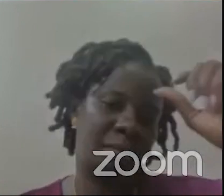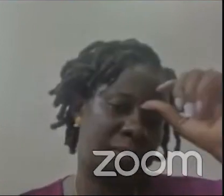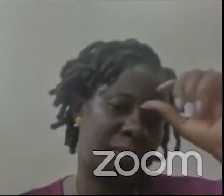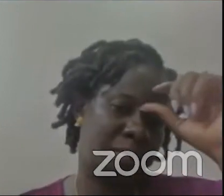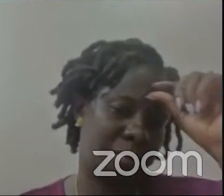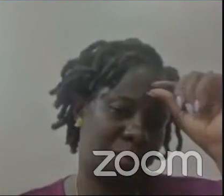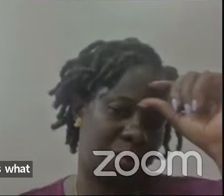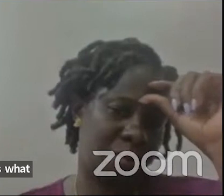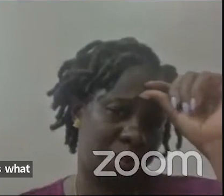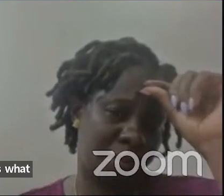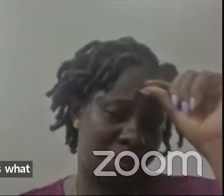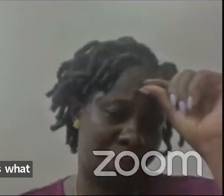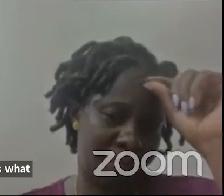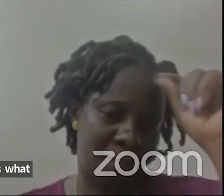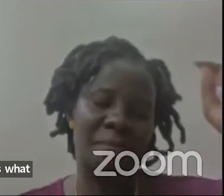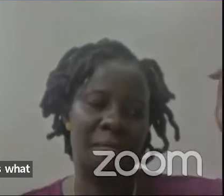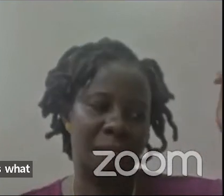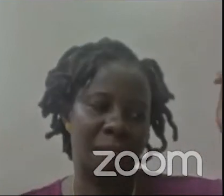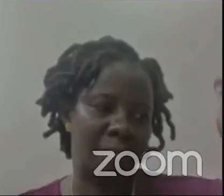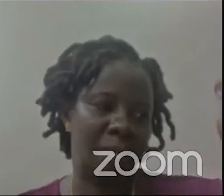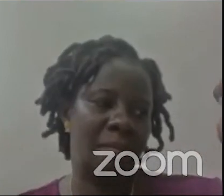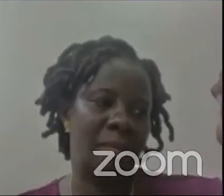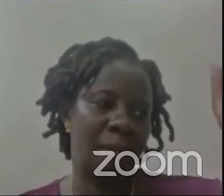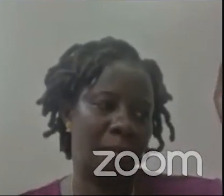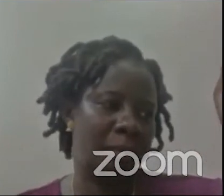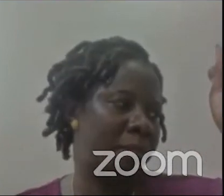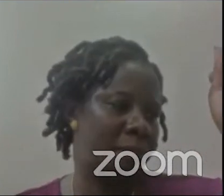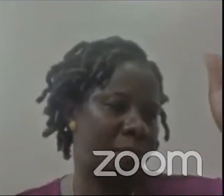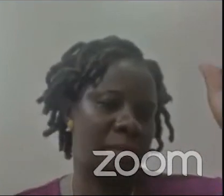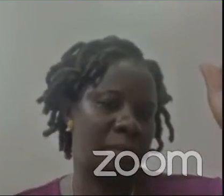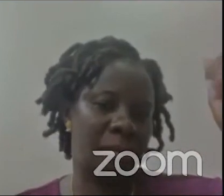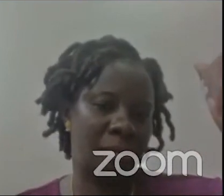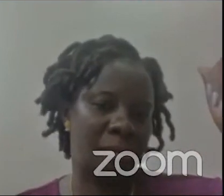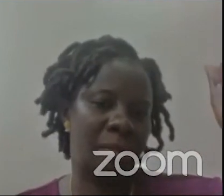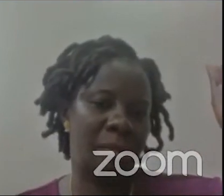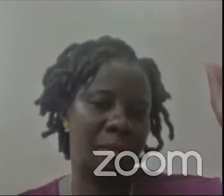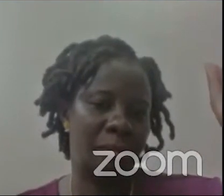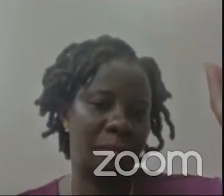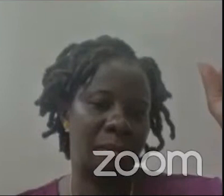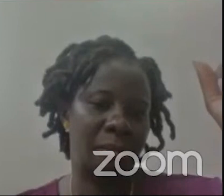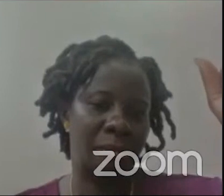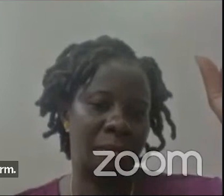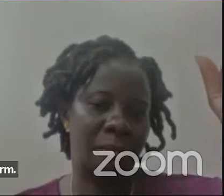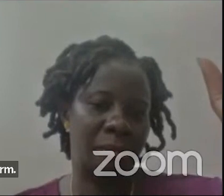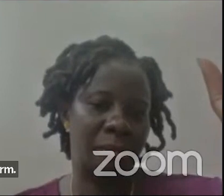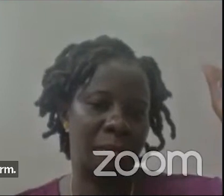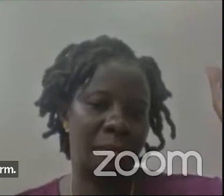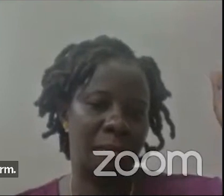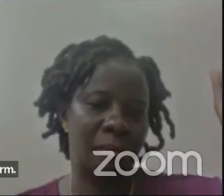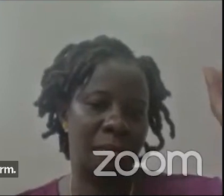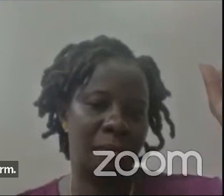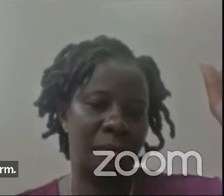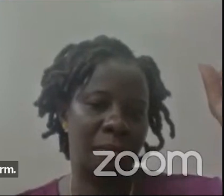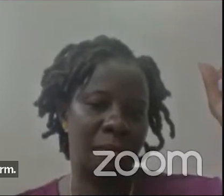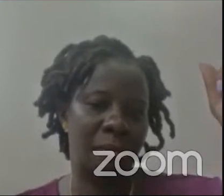wants, and he will help you get it. Be very clear. Even at home, why don't you, Grace,